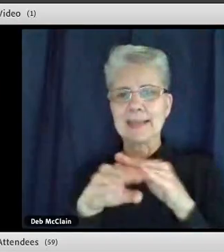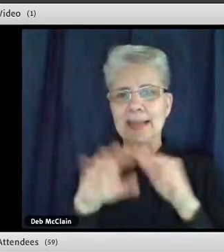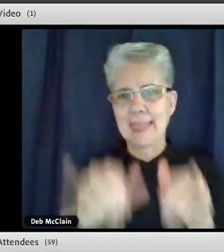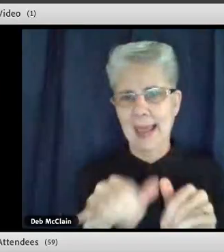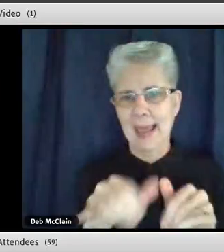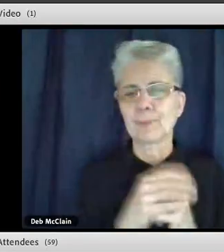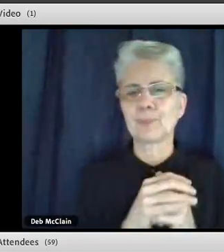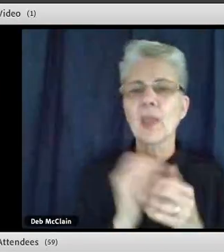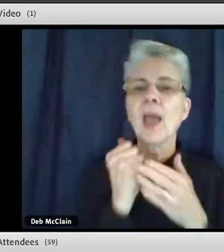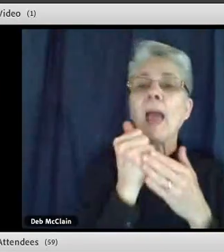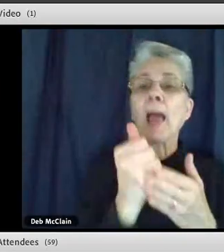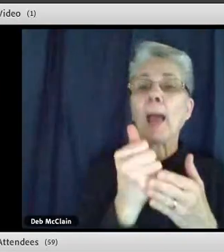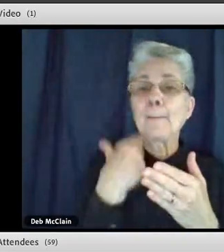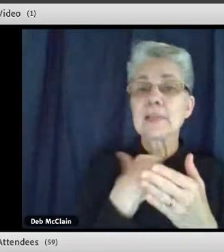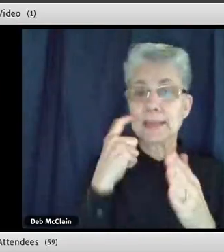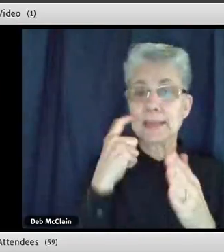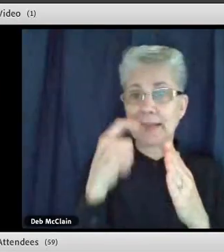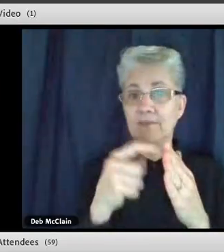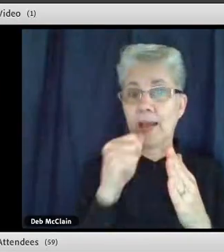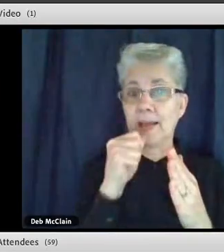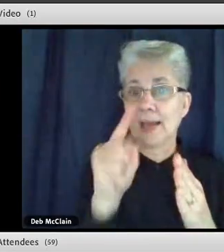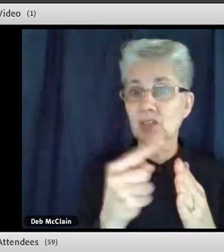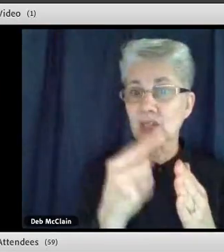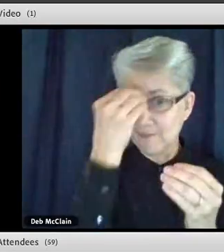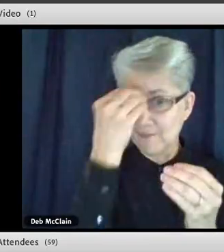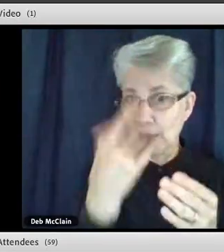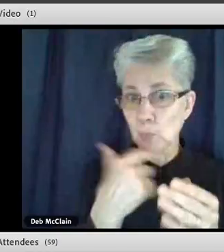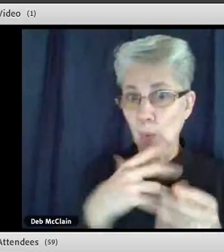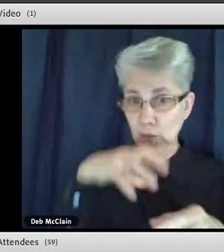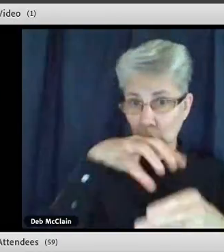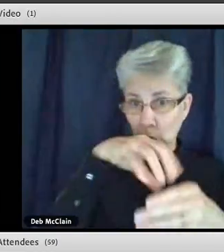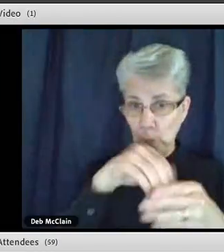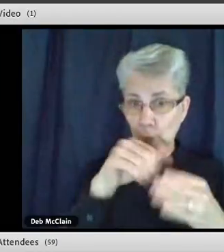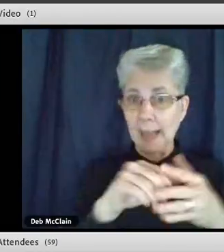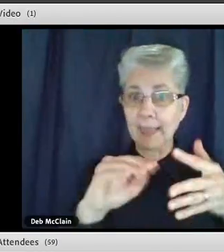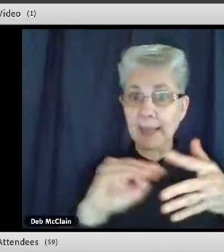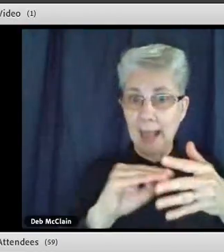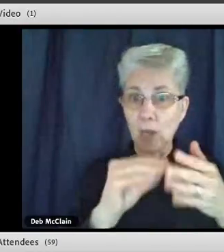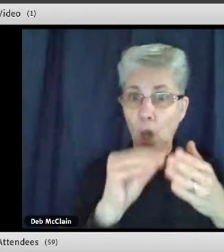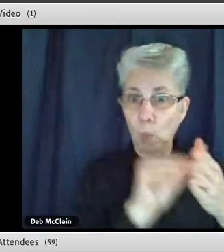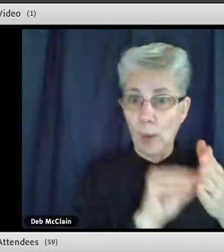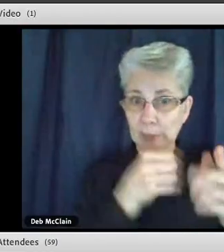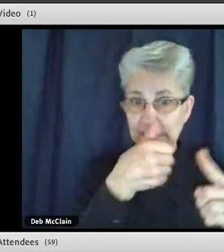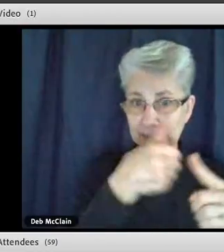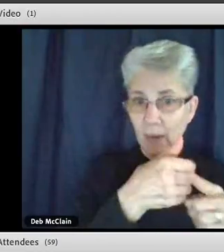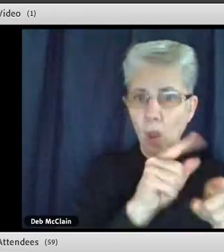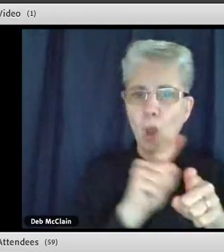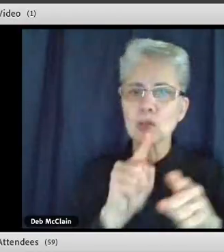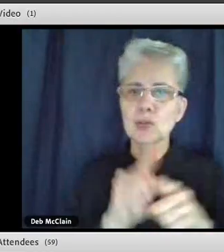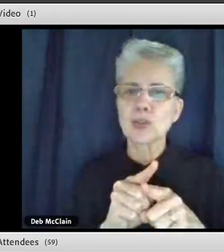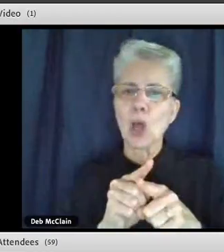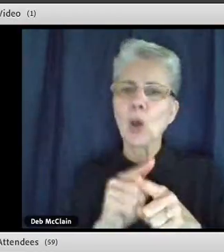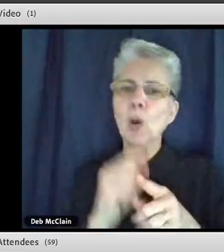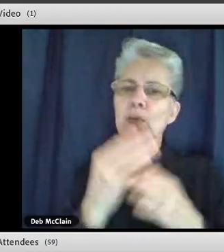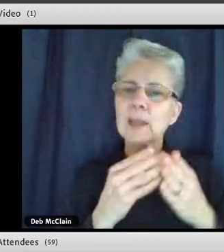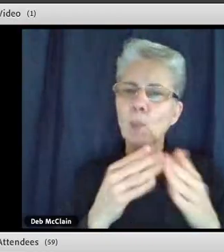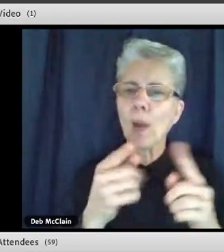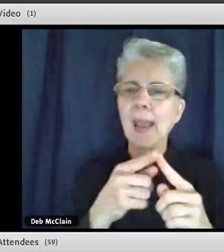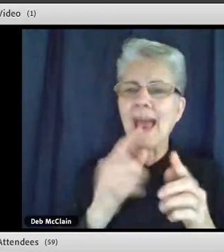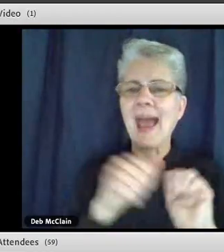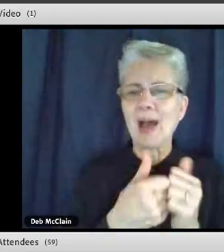us identify not only the information we want to include in the catalog record, but also, at least to a certain extent, how to record